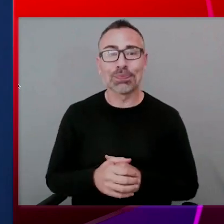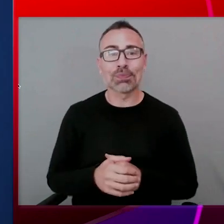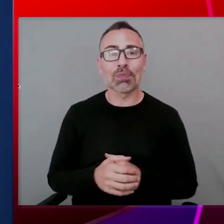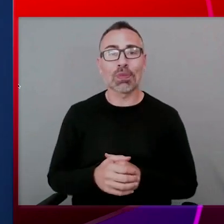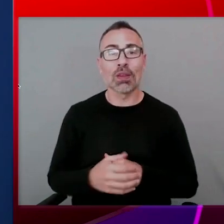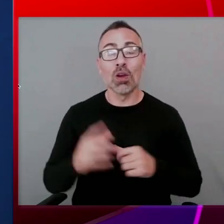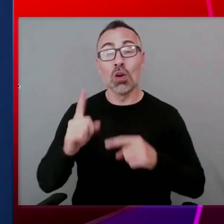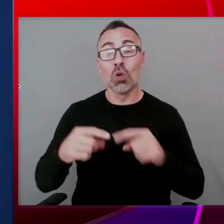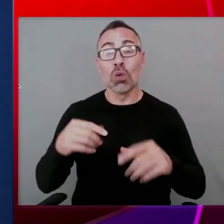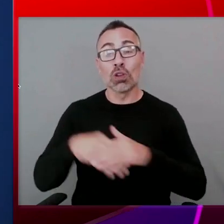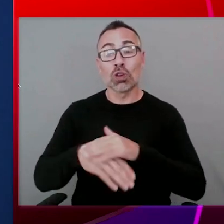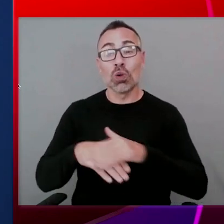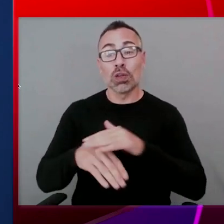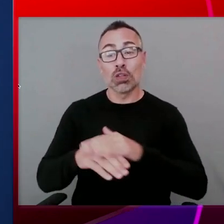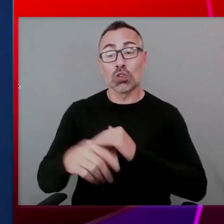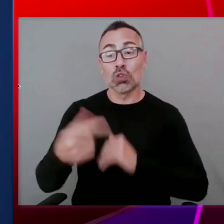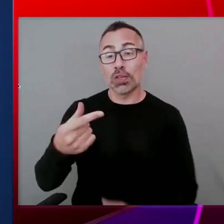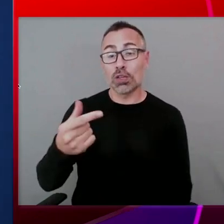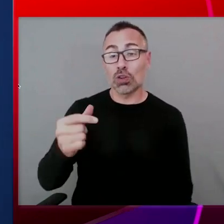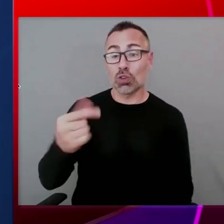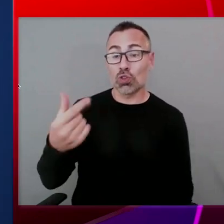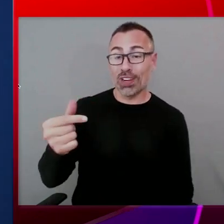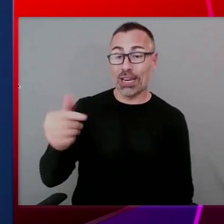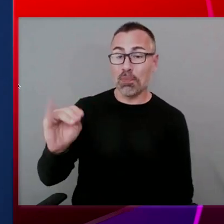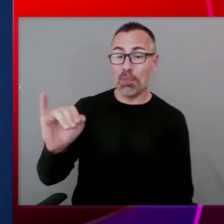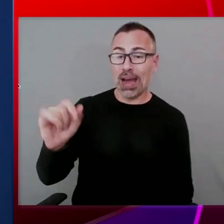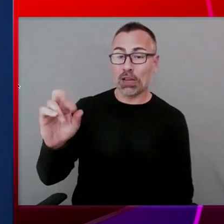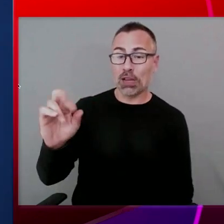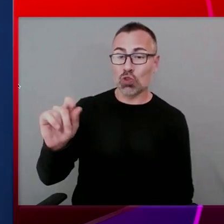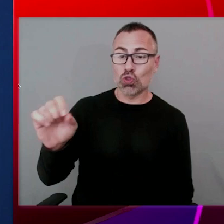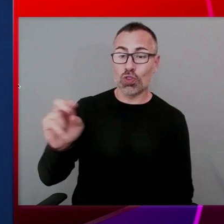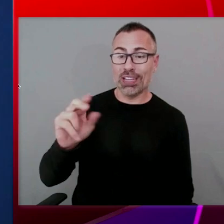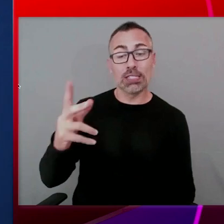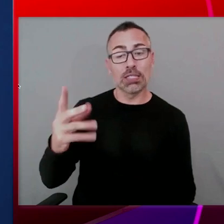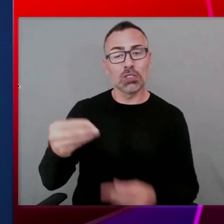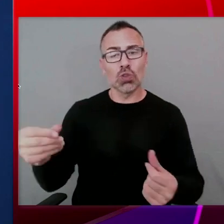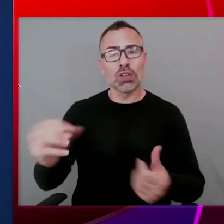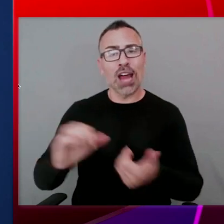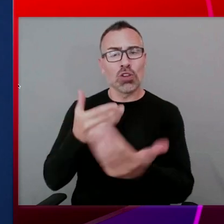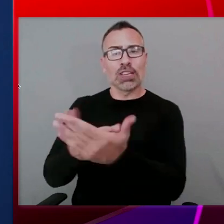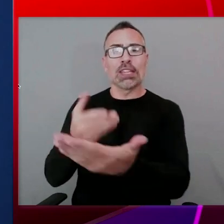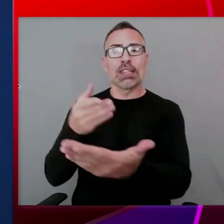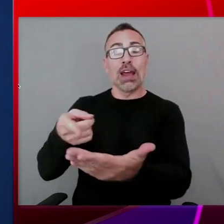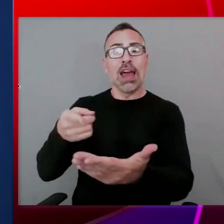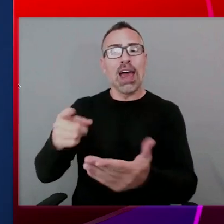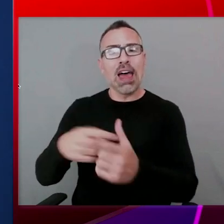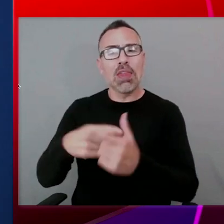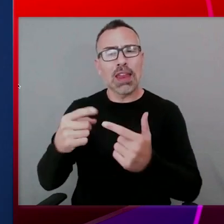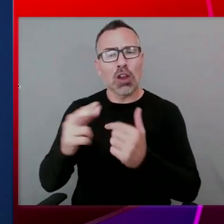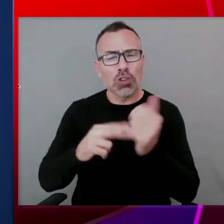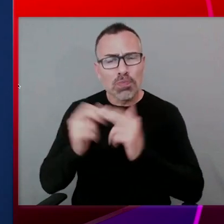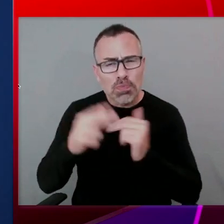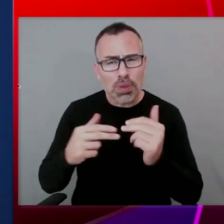into the greenest migration solution, and how do you get there? Yeah. But then how do you build and maintain a scalable